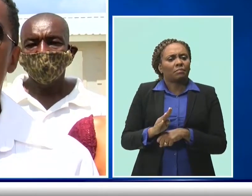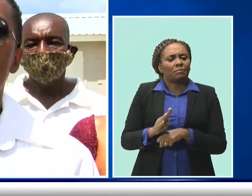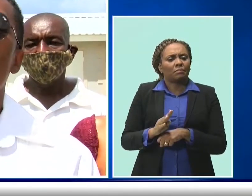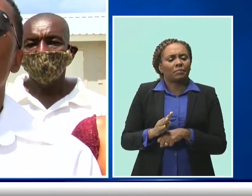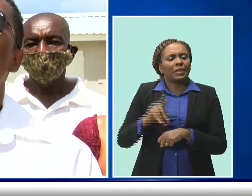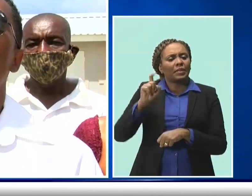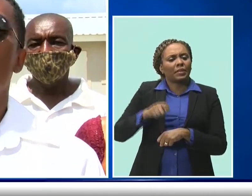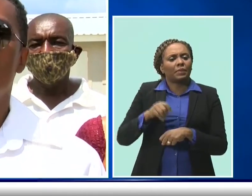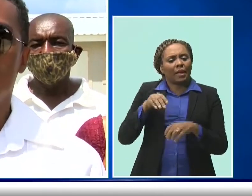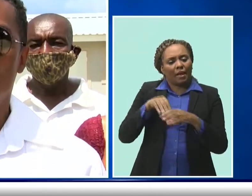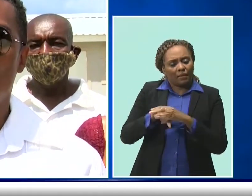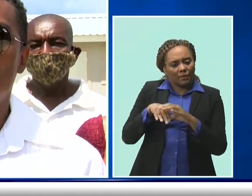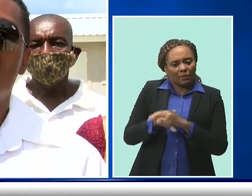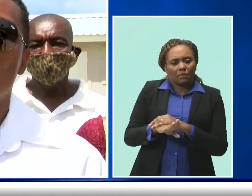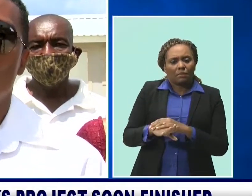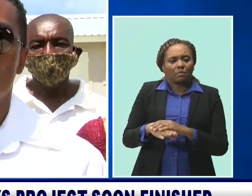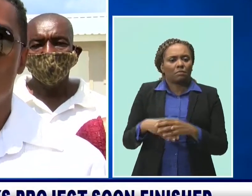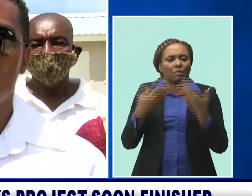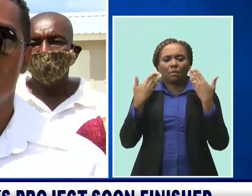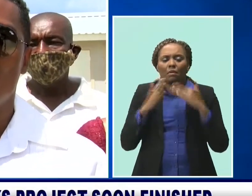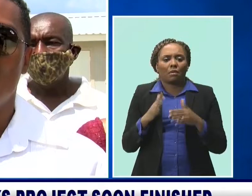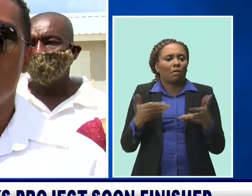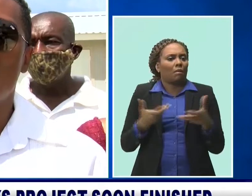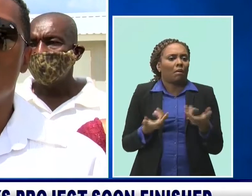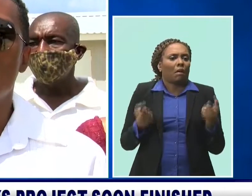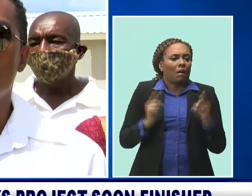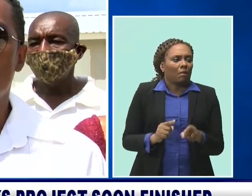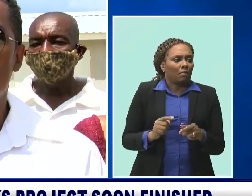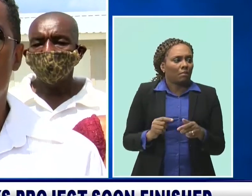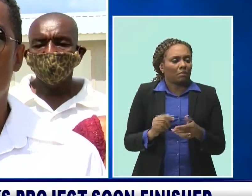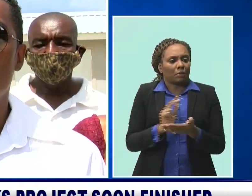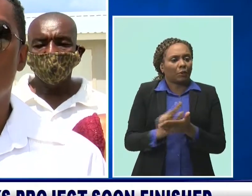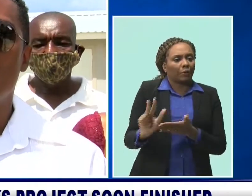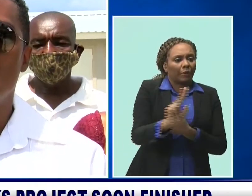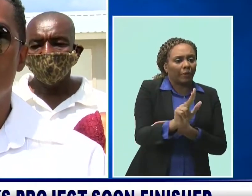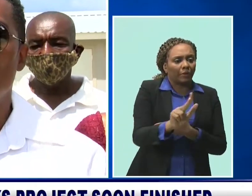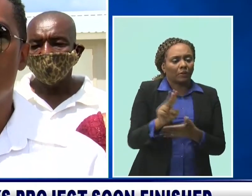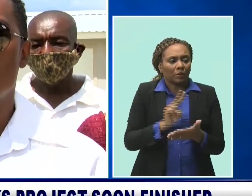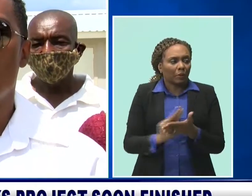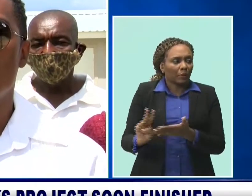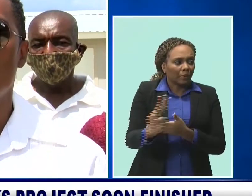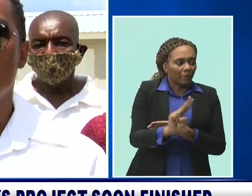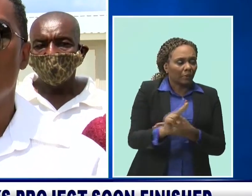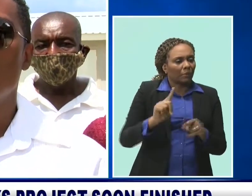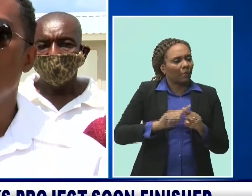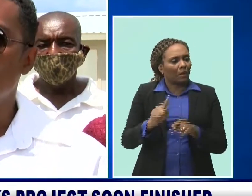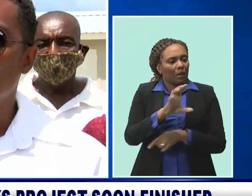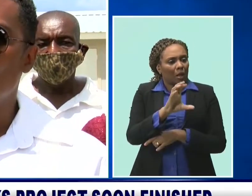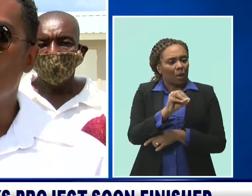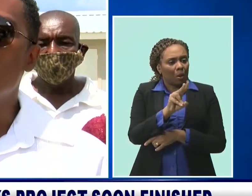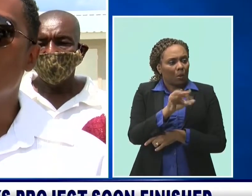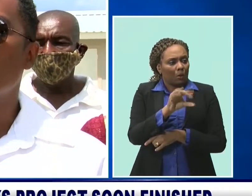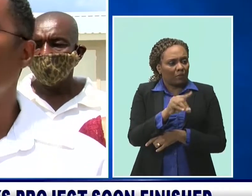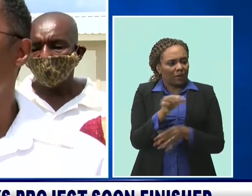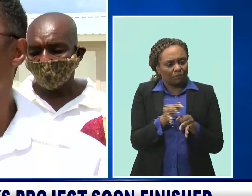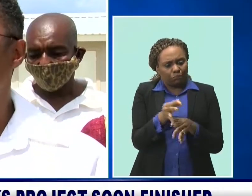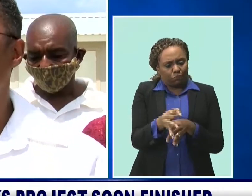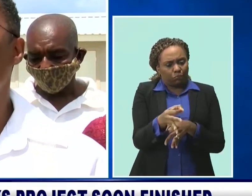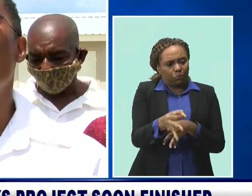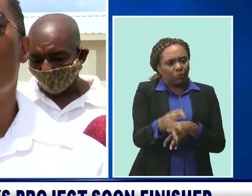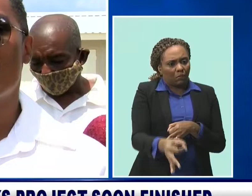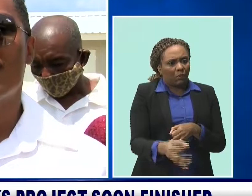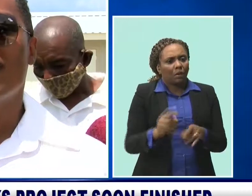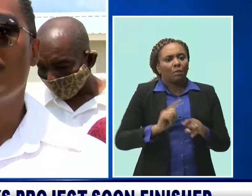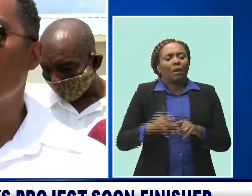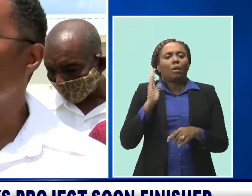our stores are. We don't know what is going to happen in the next 2 or 3 weeks. And obviously the COVID environment would have to delay this project. But we are going to work